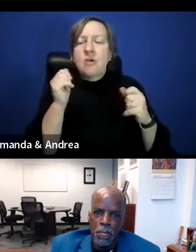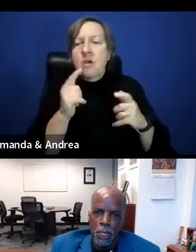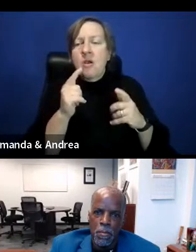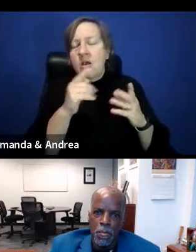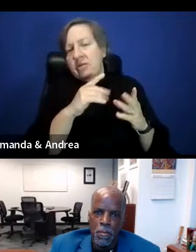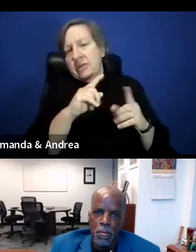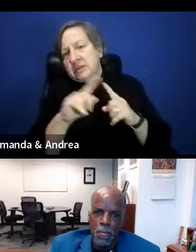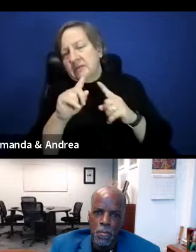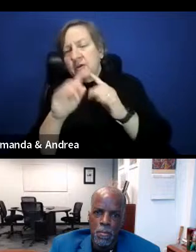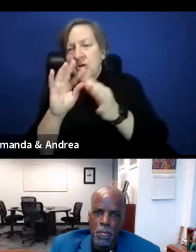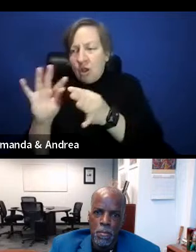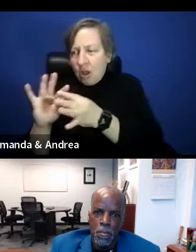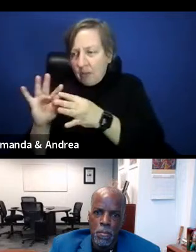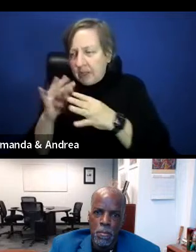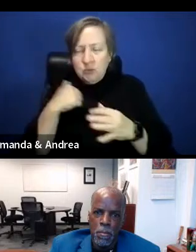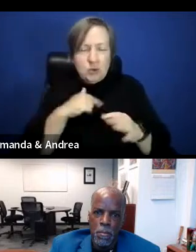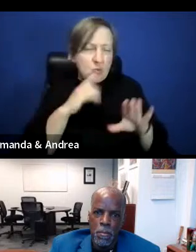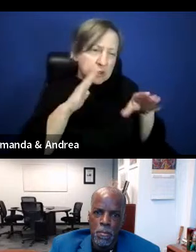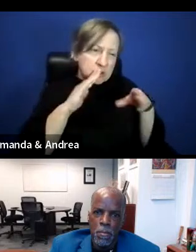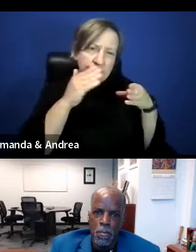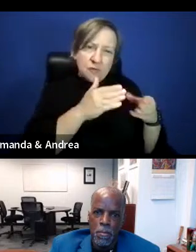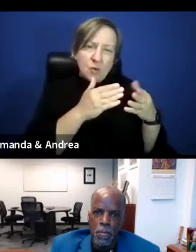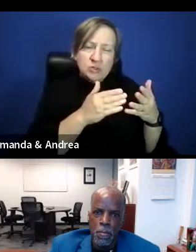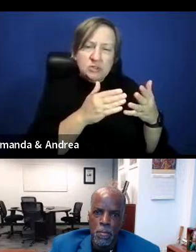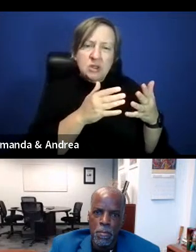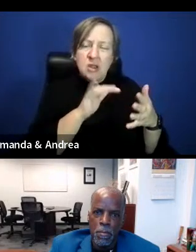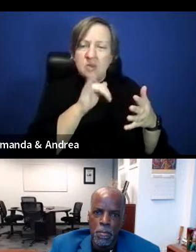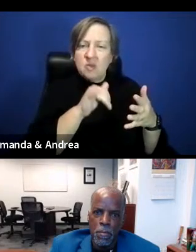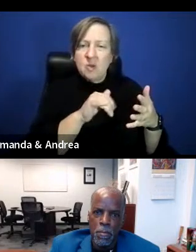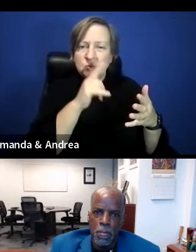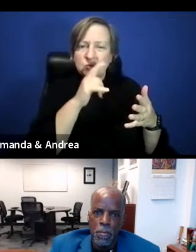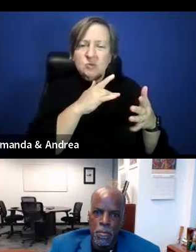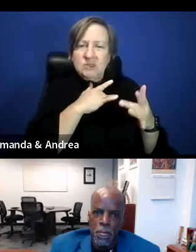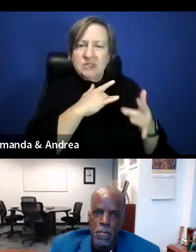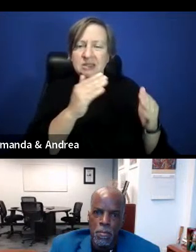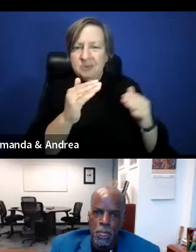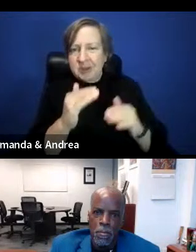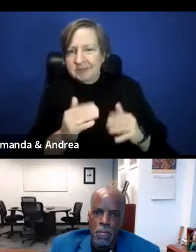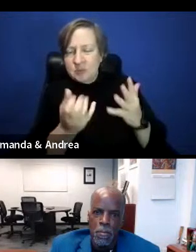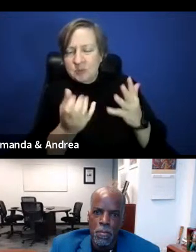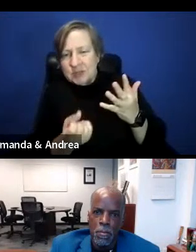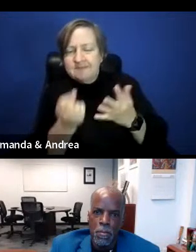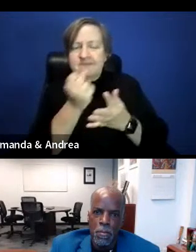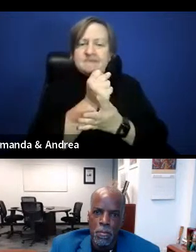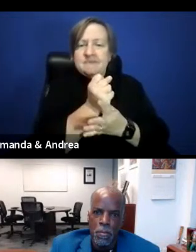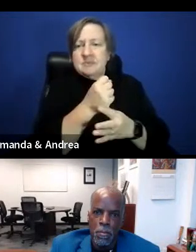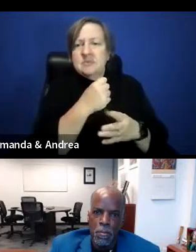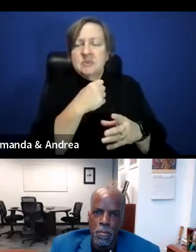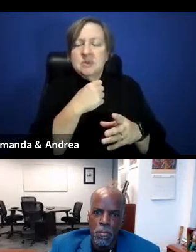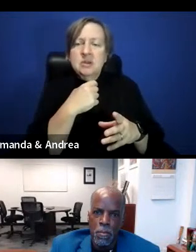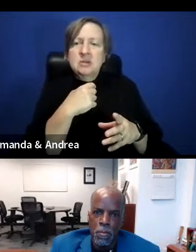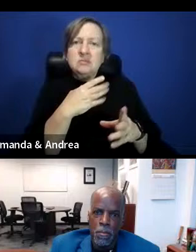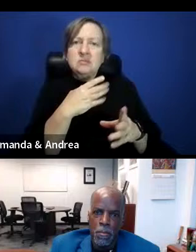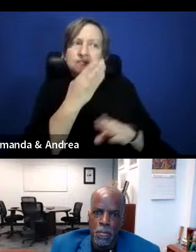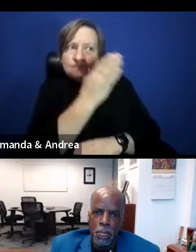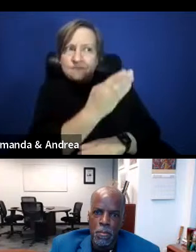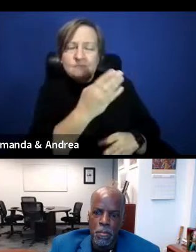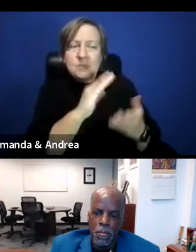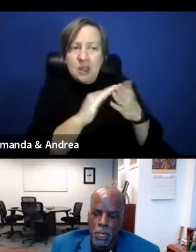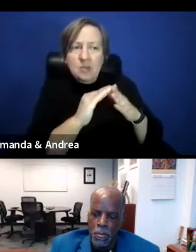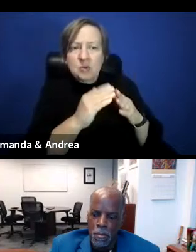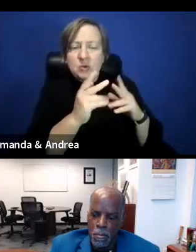that we're centering those and making sure that that's available to decision makers before decisions are made. And